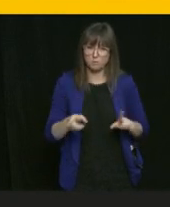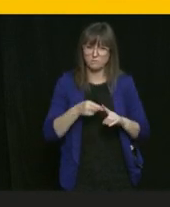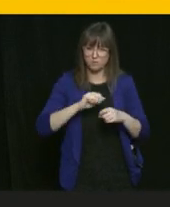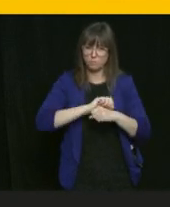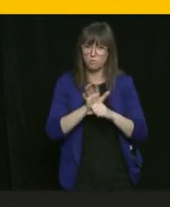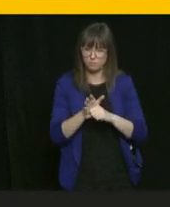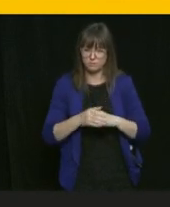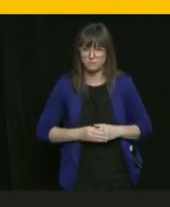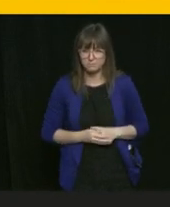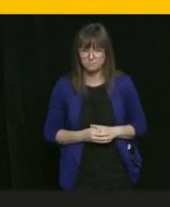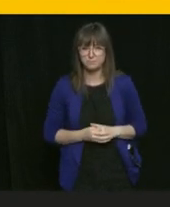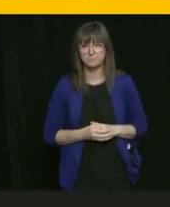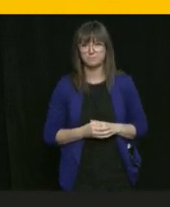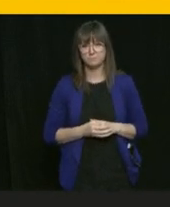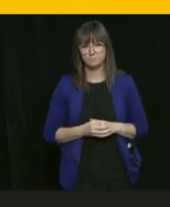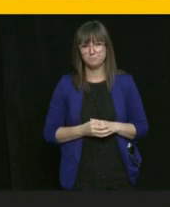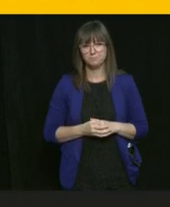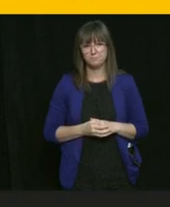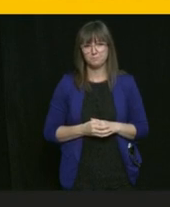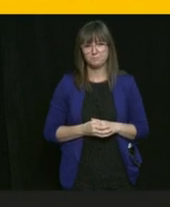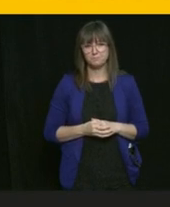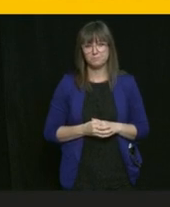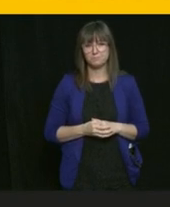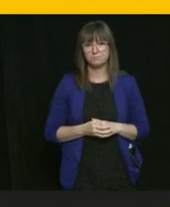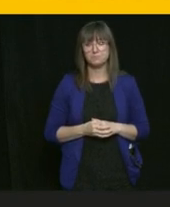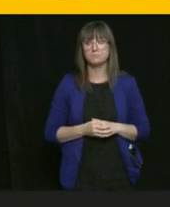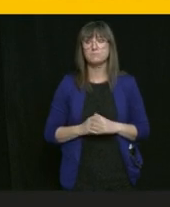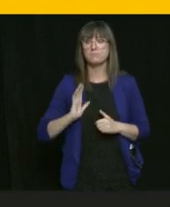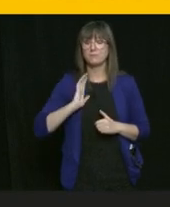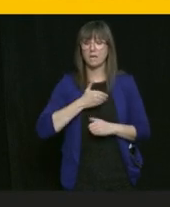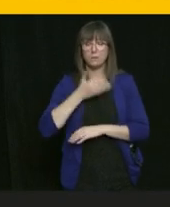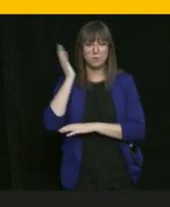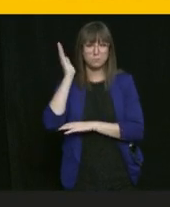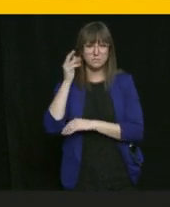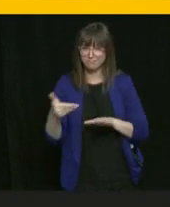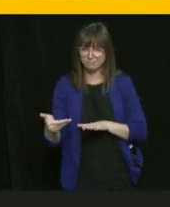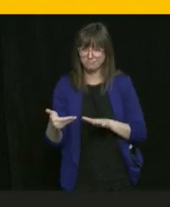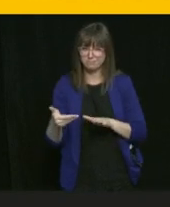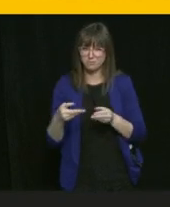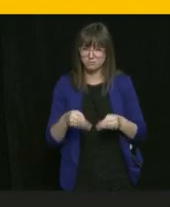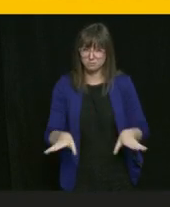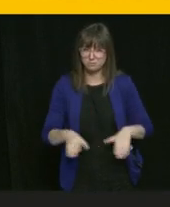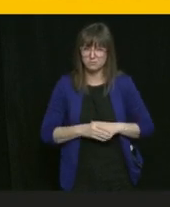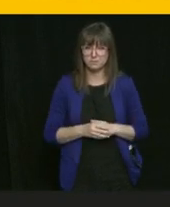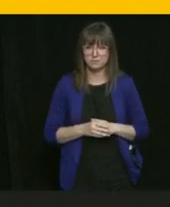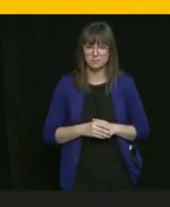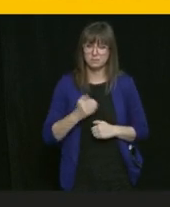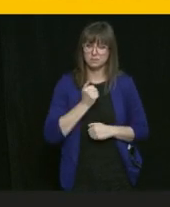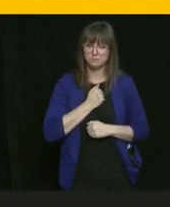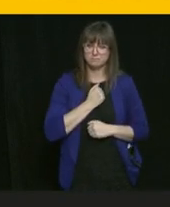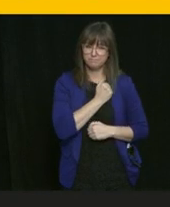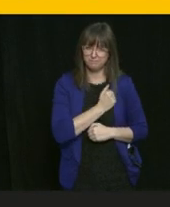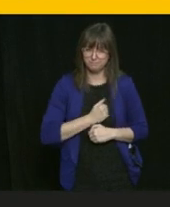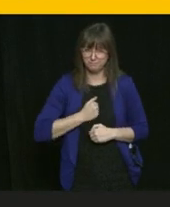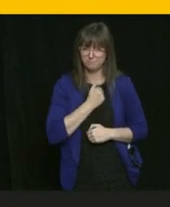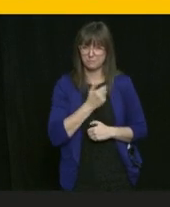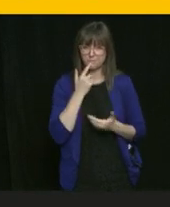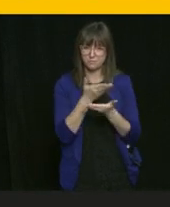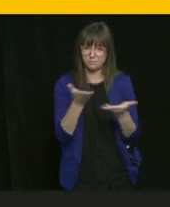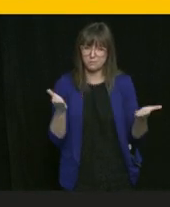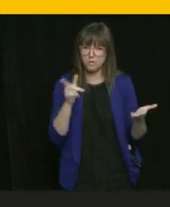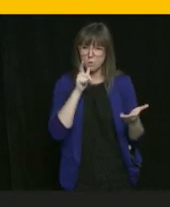the course of the pandemic. In the following presentation, we'll have our sincere condolences go out to all who